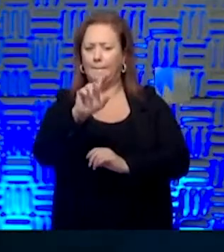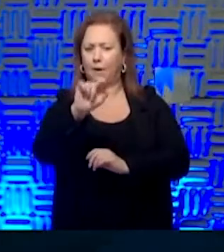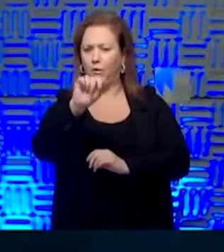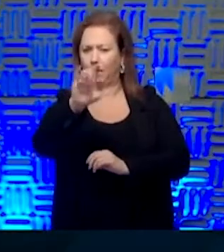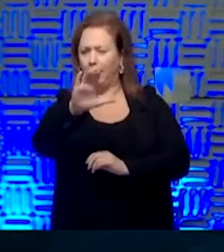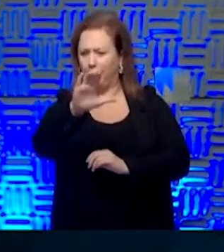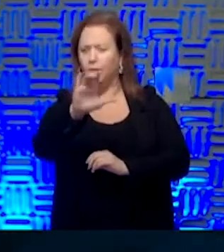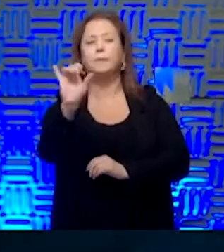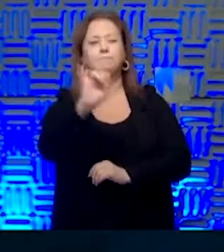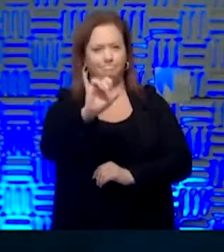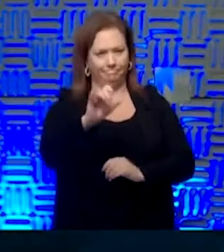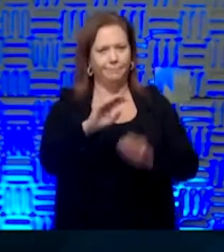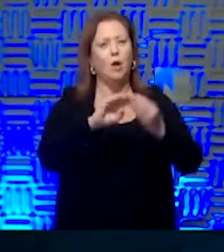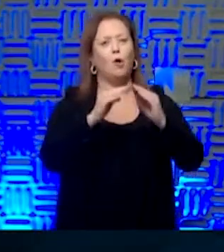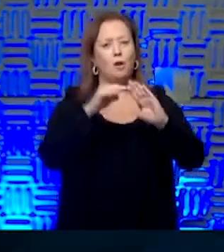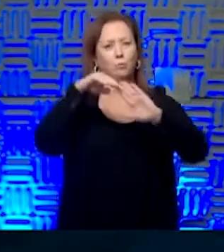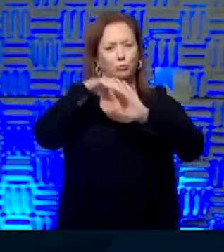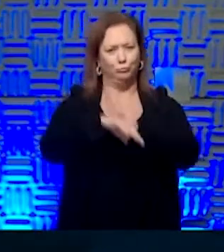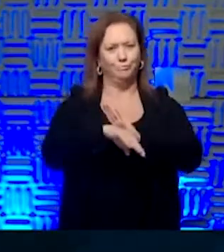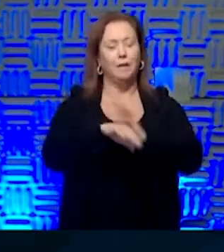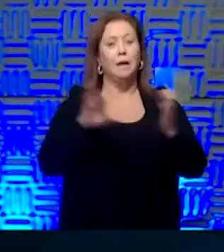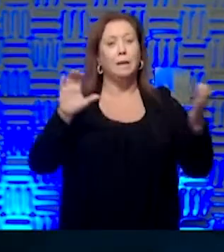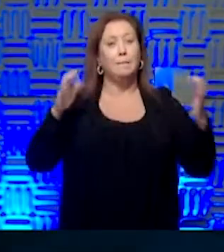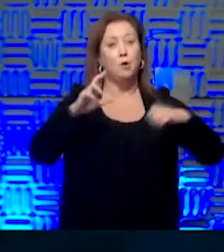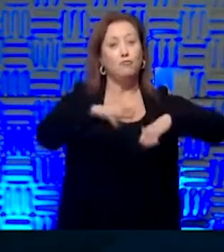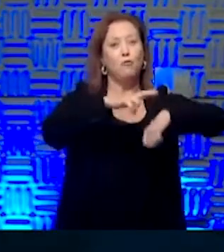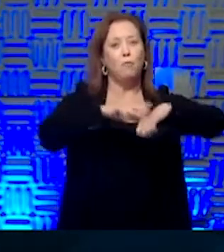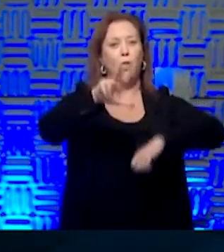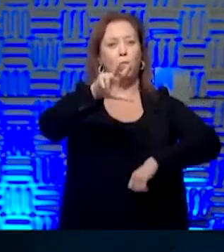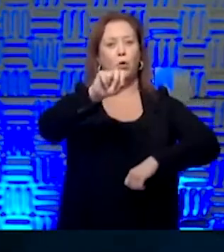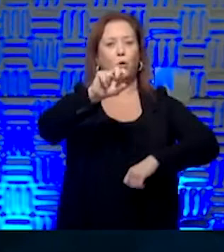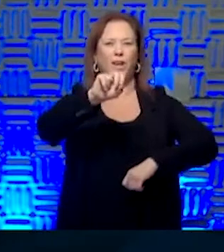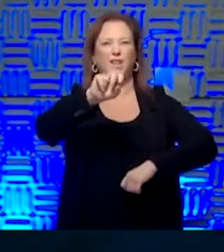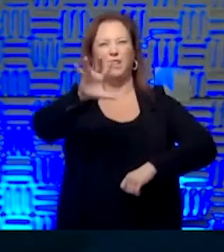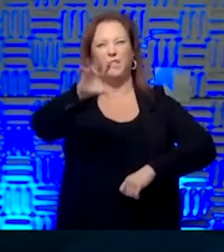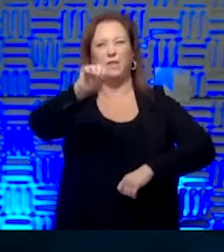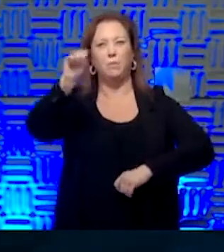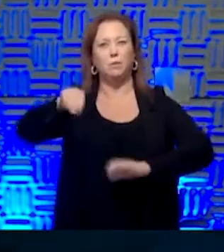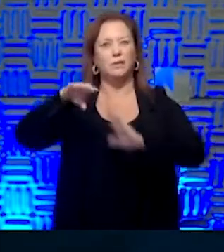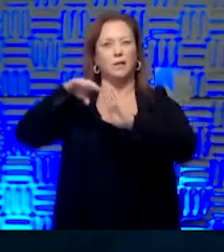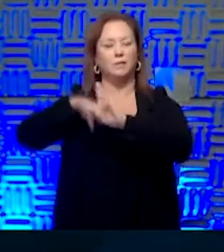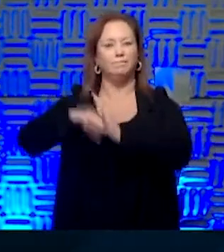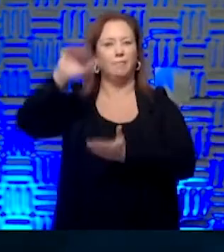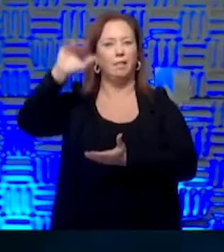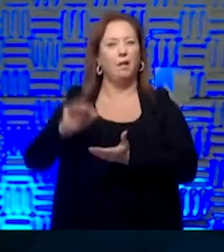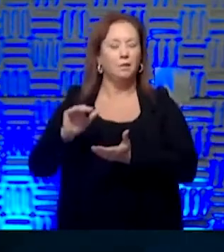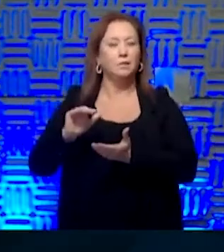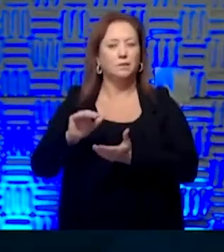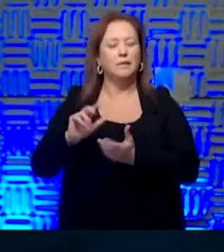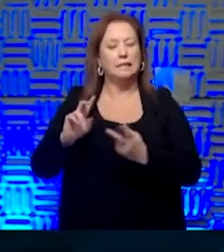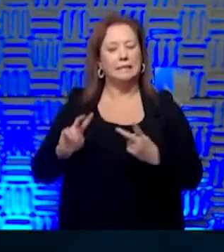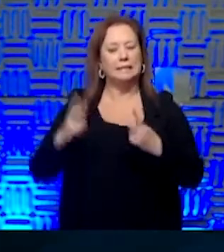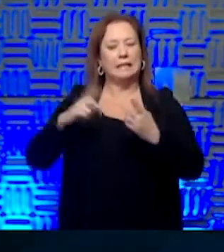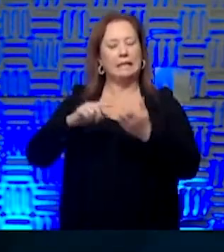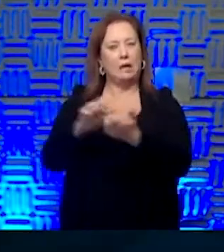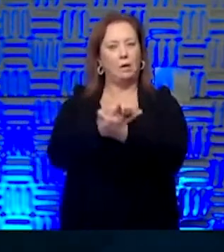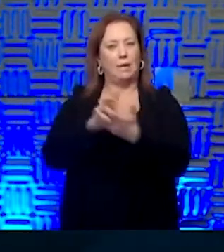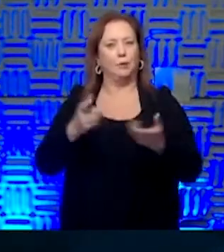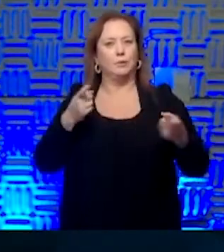down 30 to 50% than what they normally would be. Yeah. And kind of, as you phrased it, like this is my worry is the secondary damage which